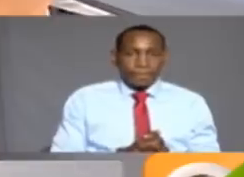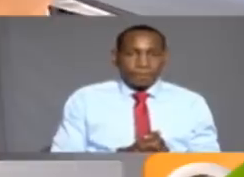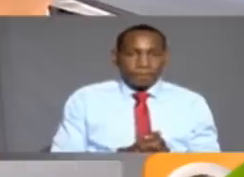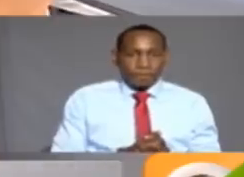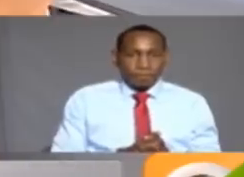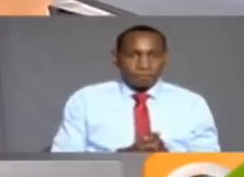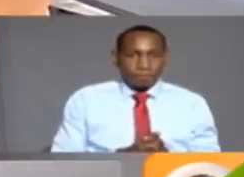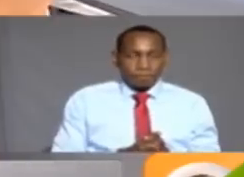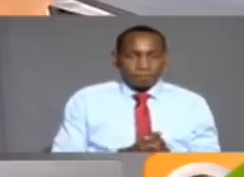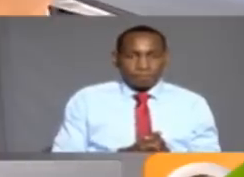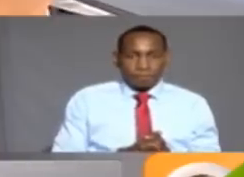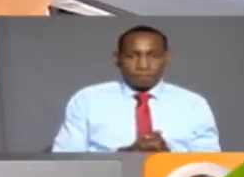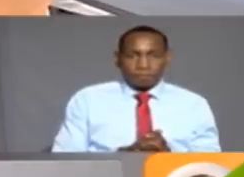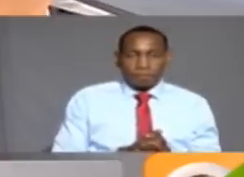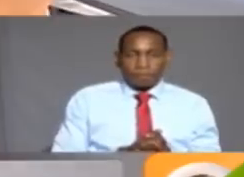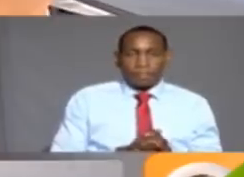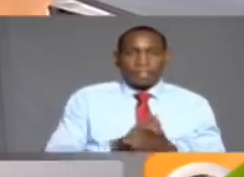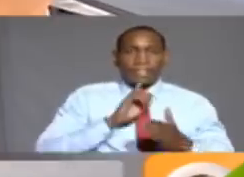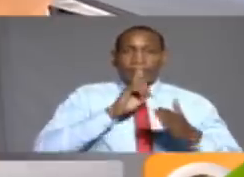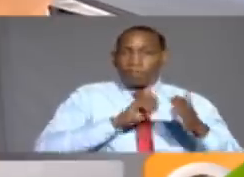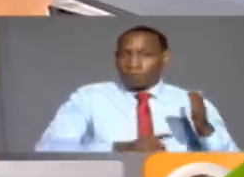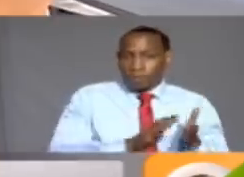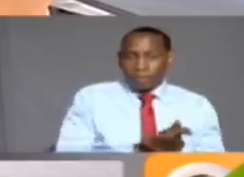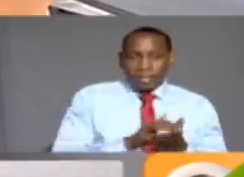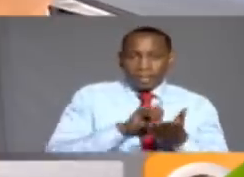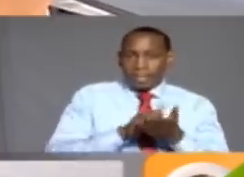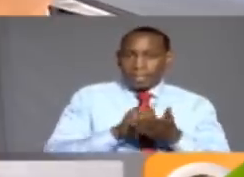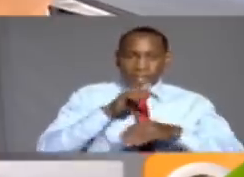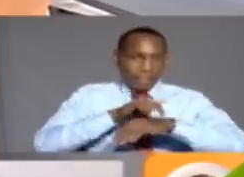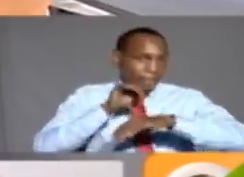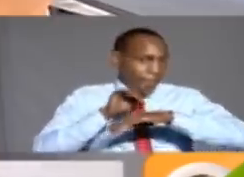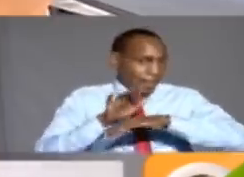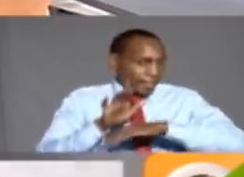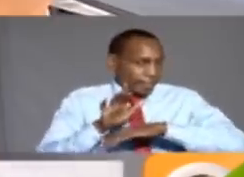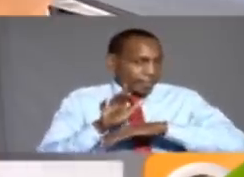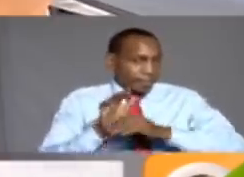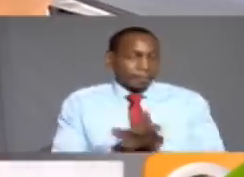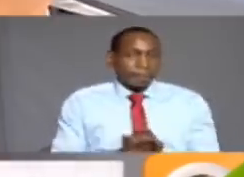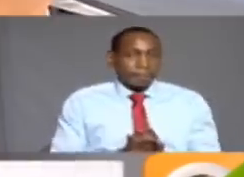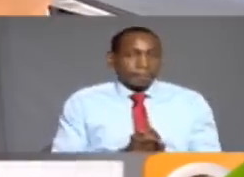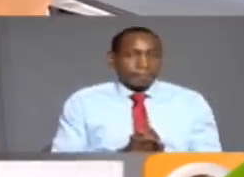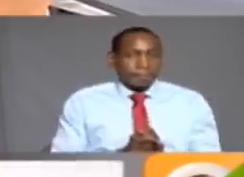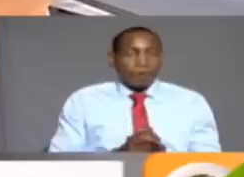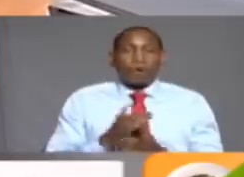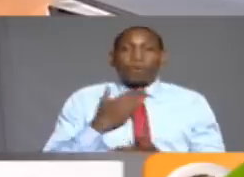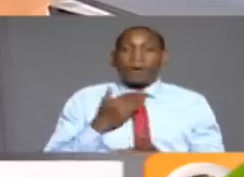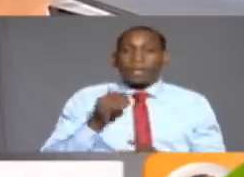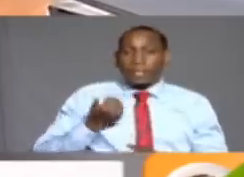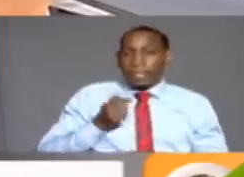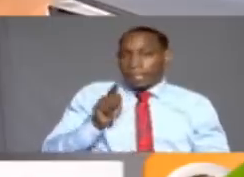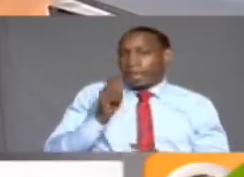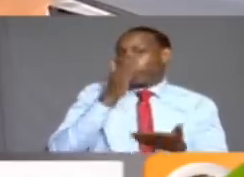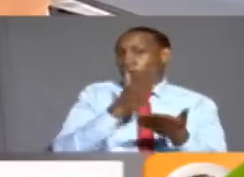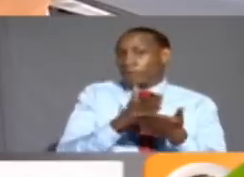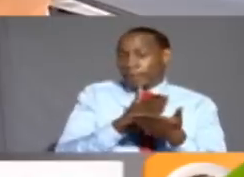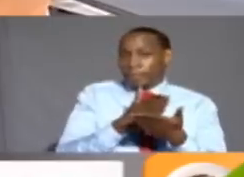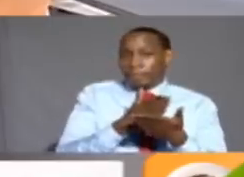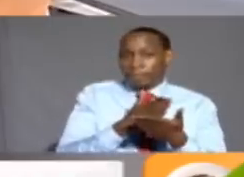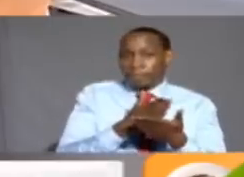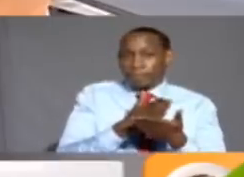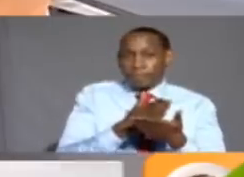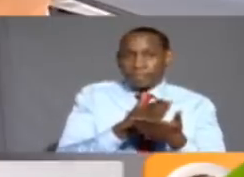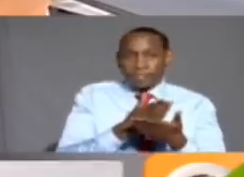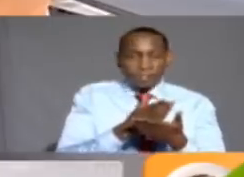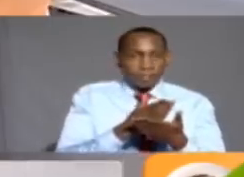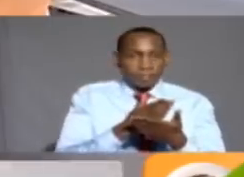that? Finishing said, with Uhuru. What did you say that about he your he good said, friend? He said it is too early. I'm still, so I wanted I'm him still, to confirm. I'm still stuck be a candidate. Finishing